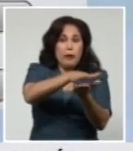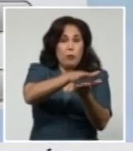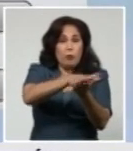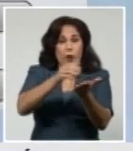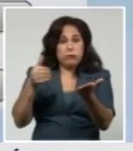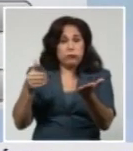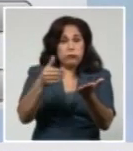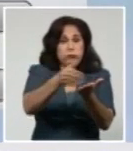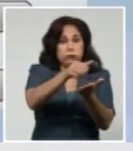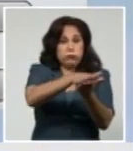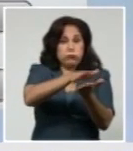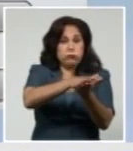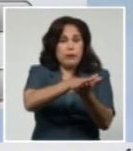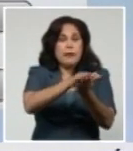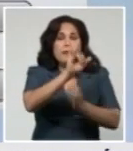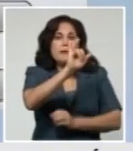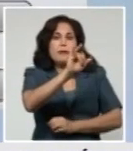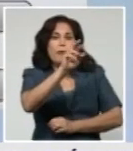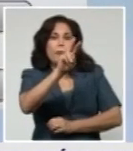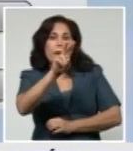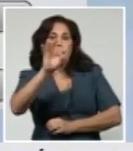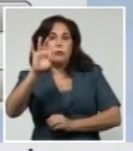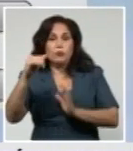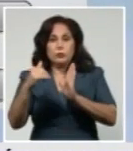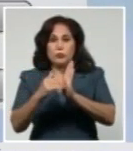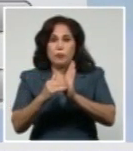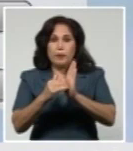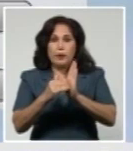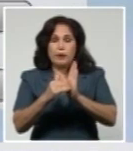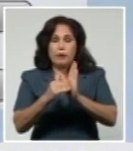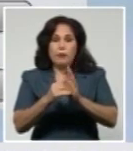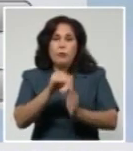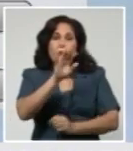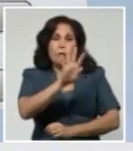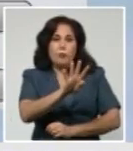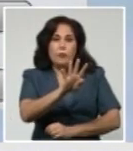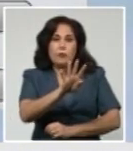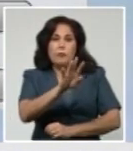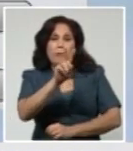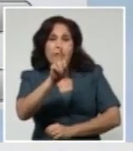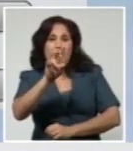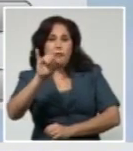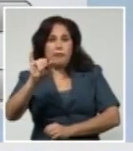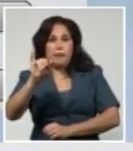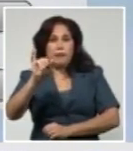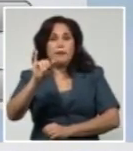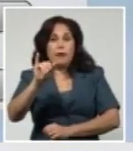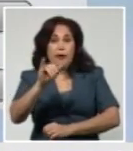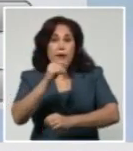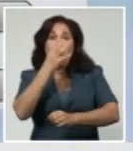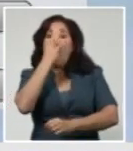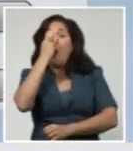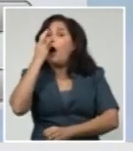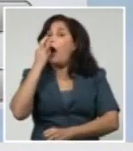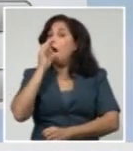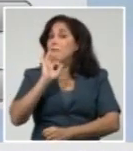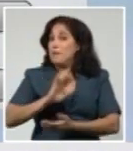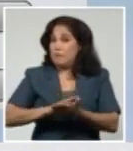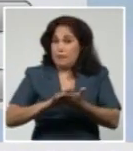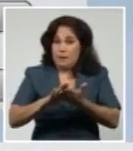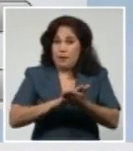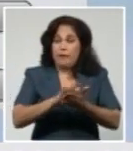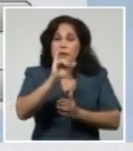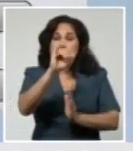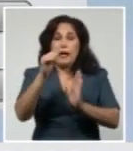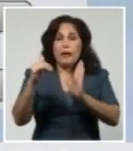with the virus. This brings the total number of samples processed in the entire country since the pandemic